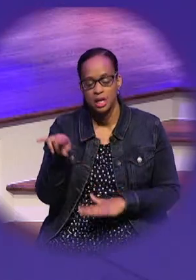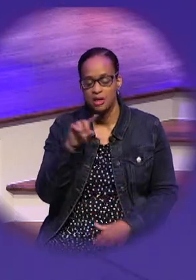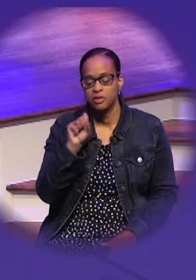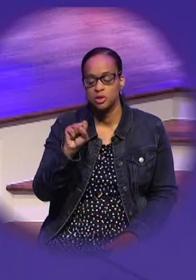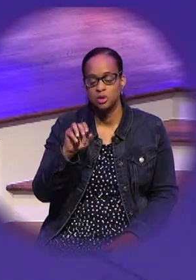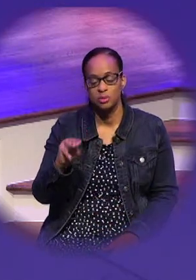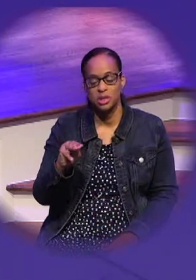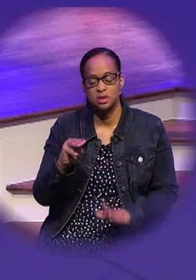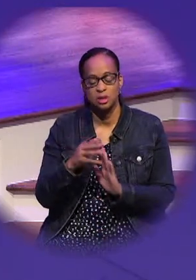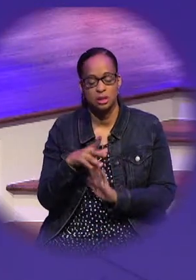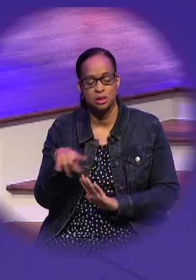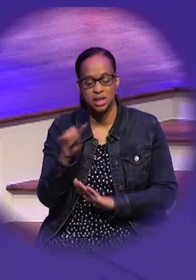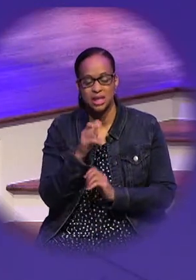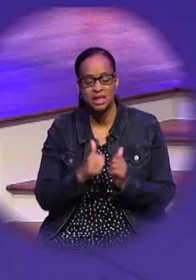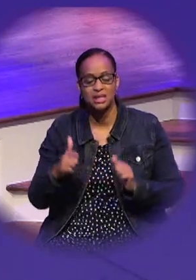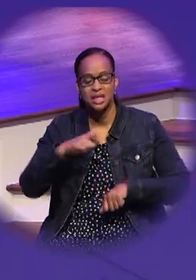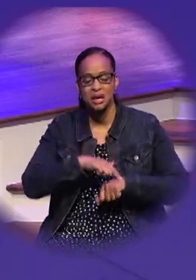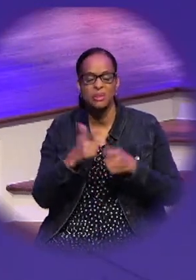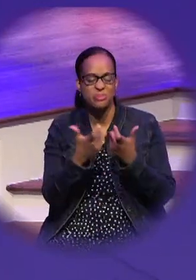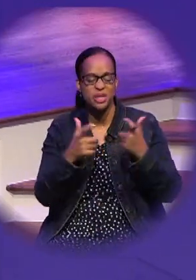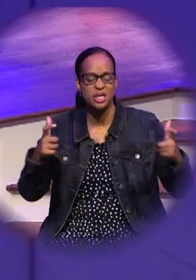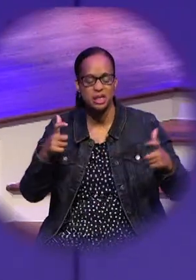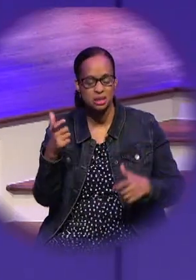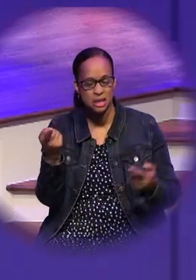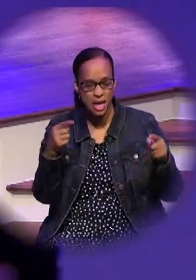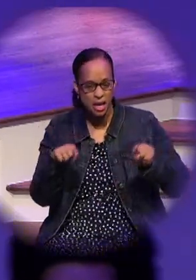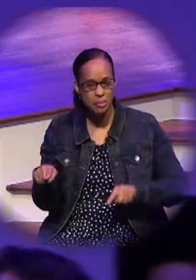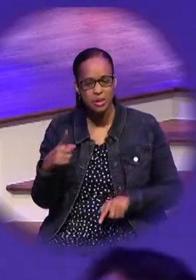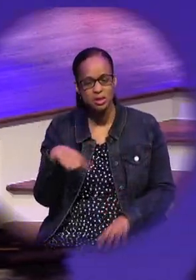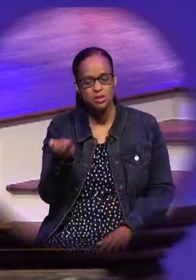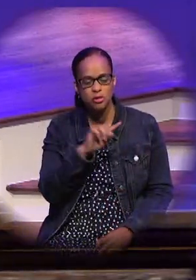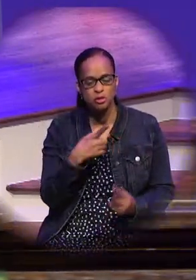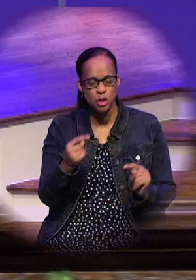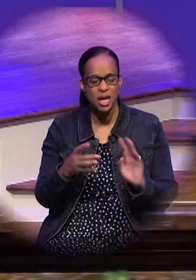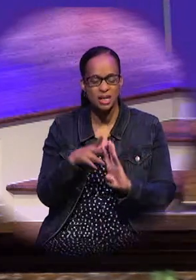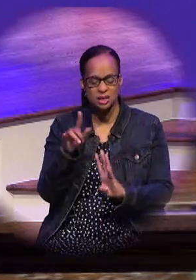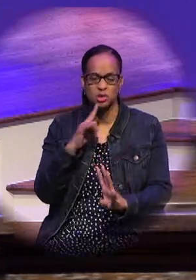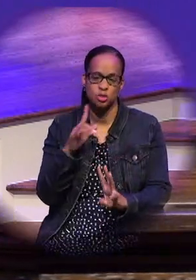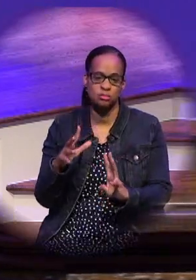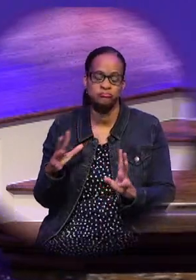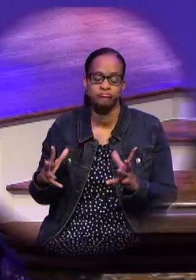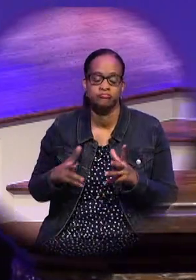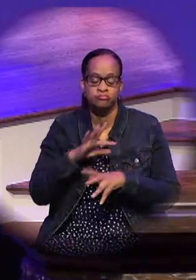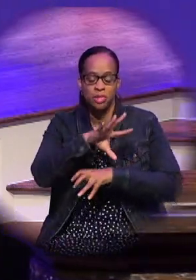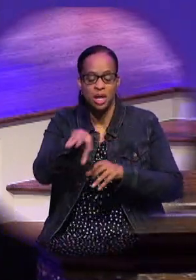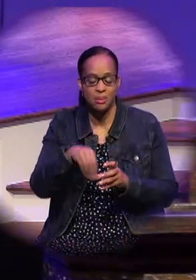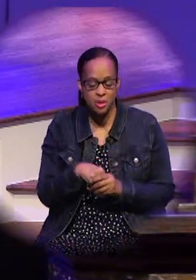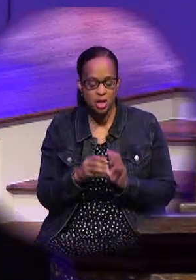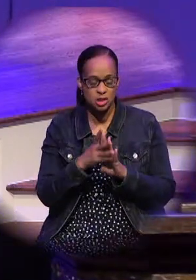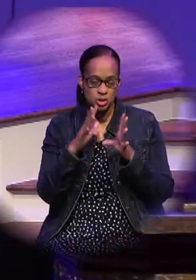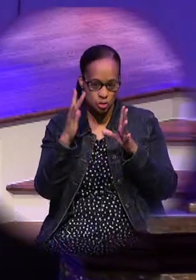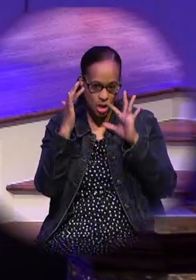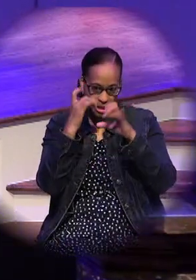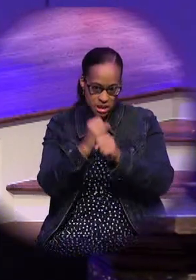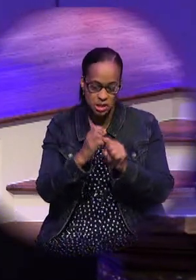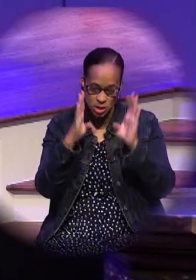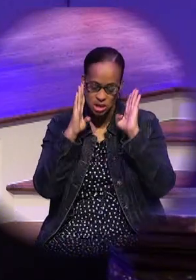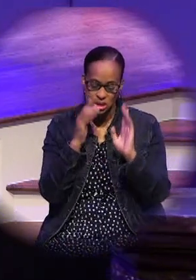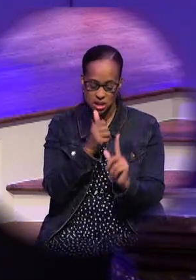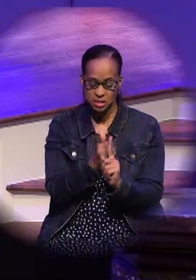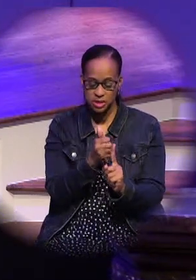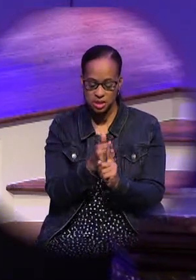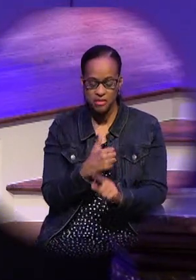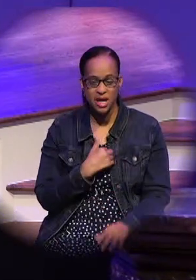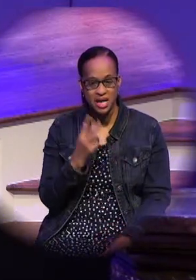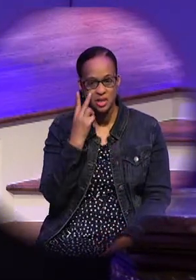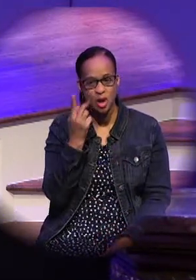media platforms were. Anytime something big is happening, there are those who try to capitalize on it in order to draw attention to themselves. I saw